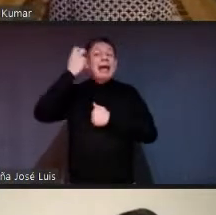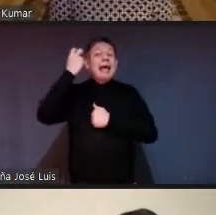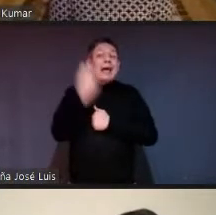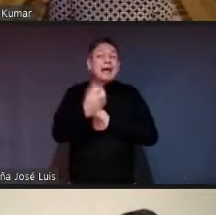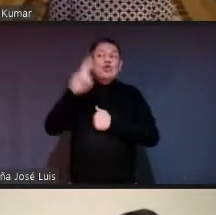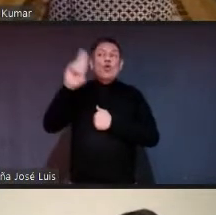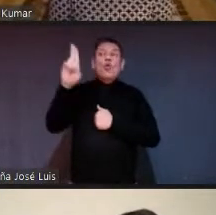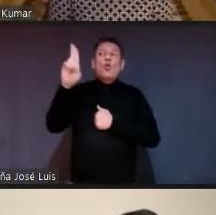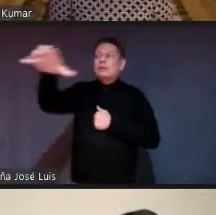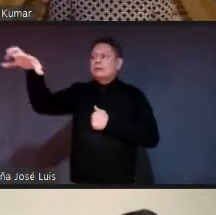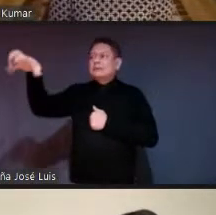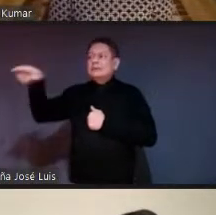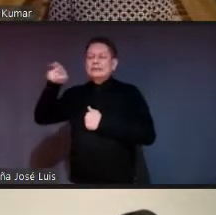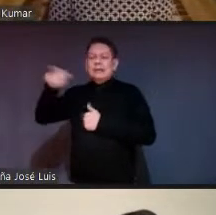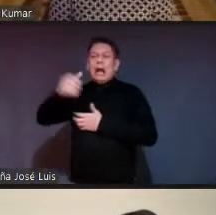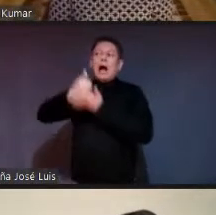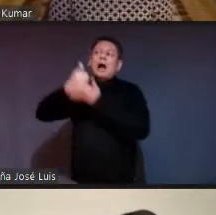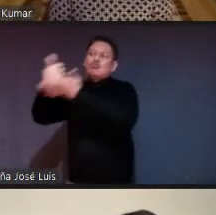that it will